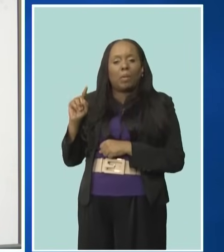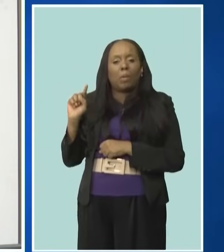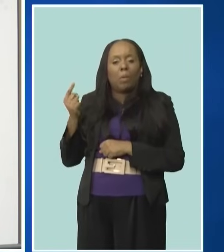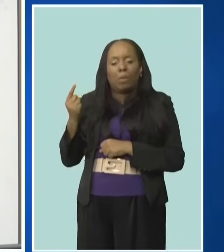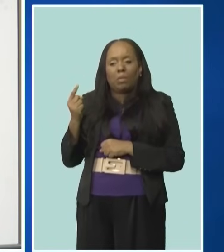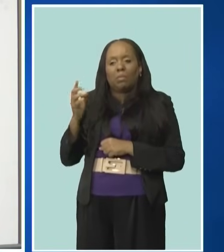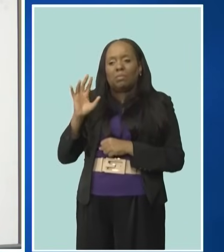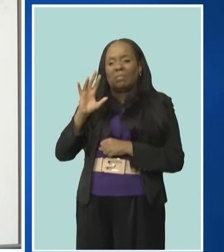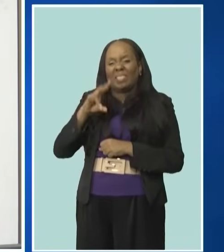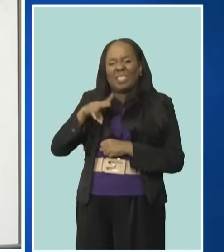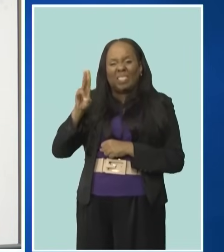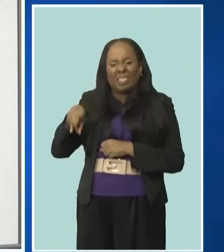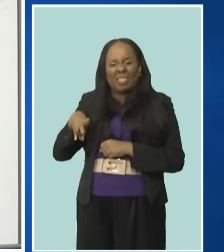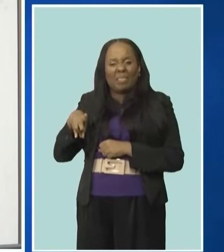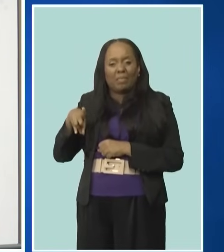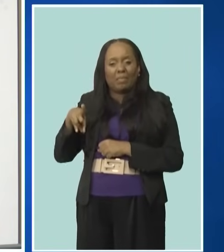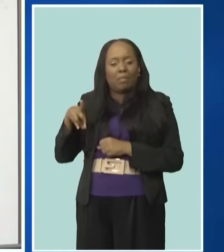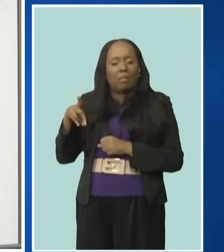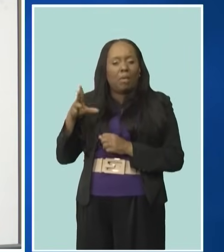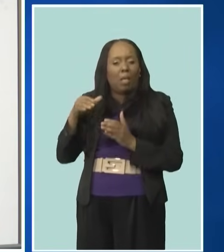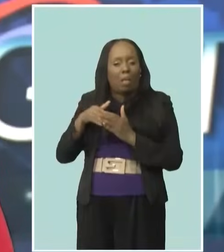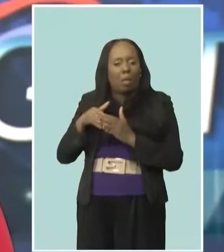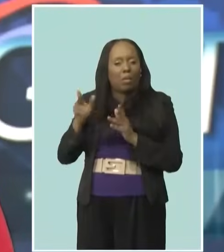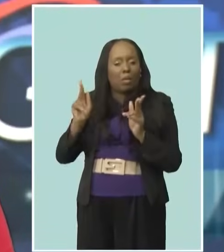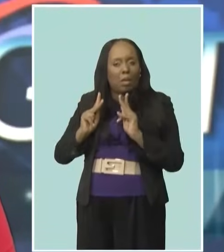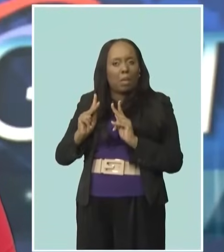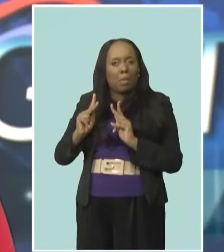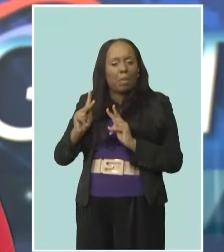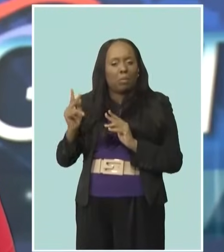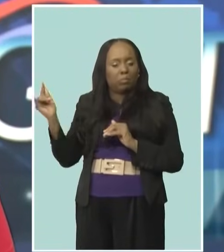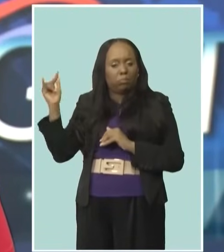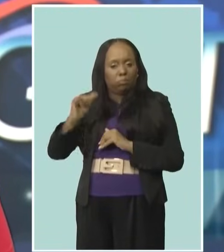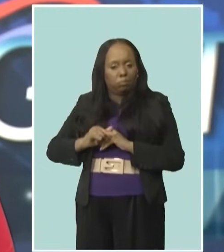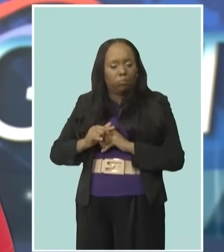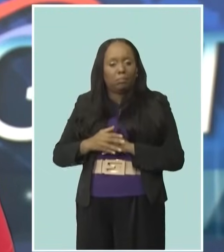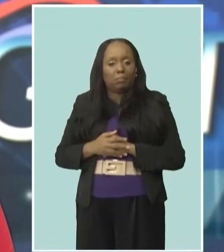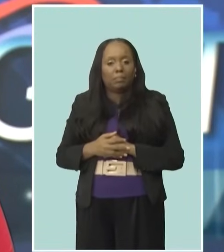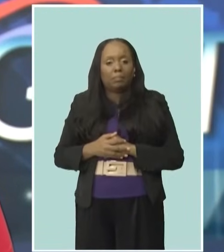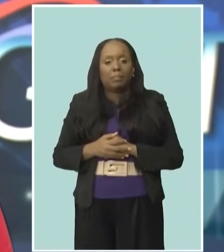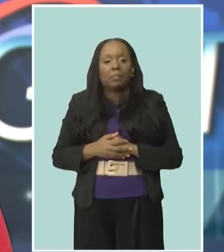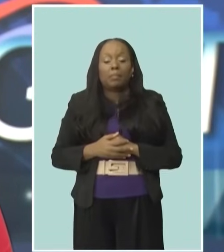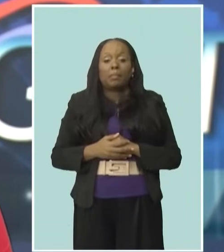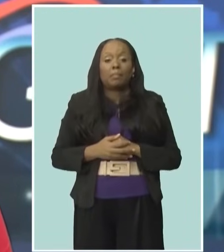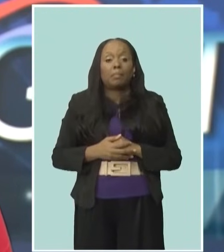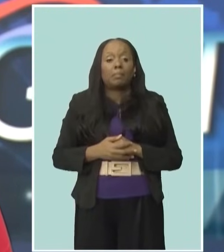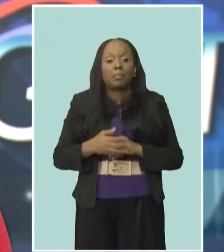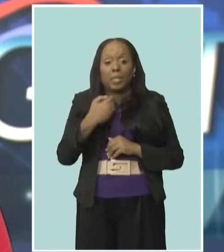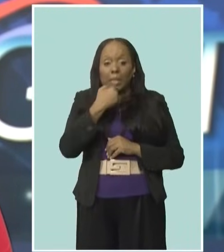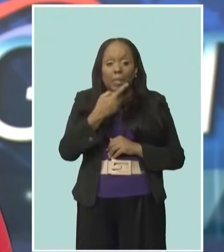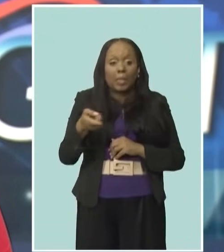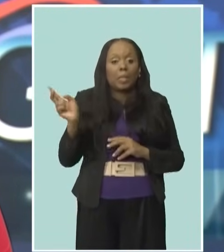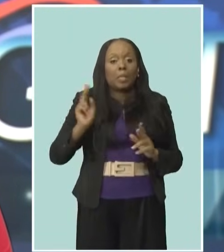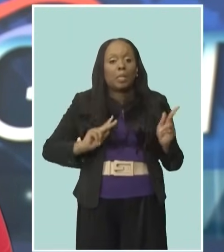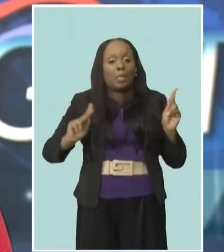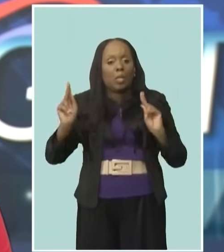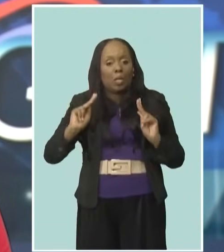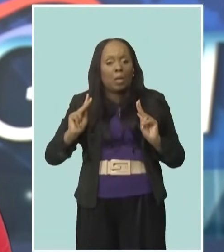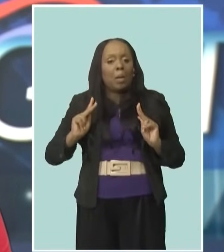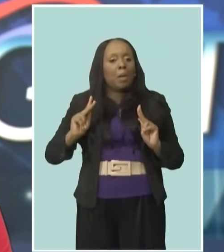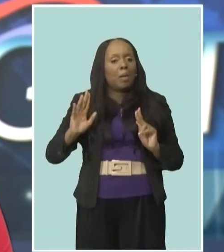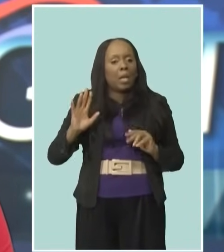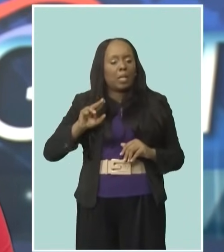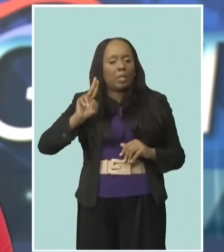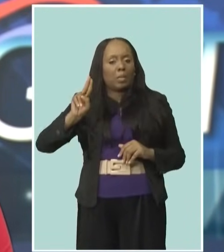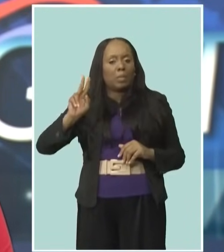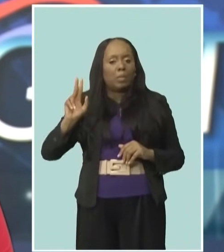for January to April 2024. The BHTA chairman told the audience of hoteliers and business